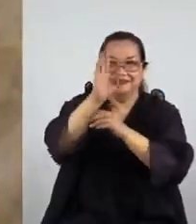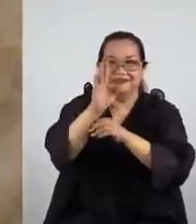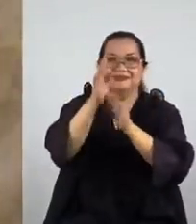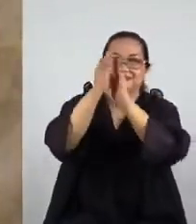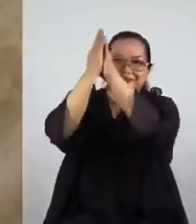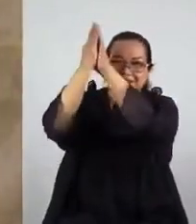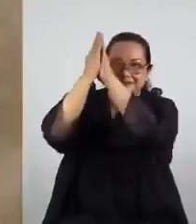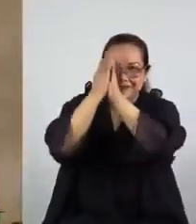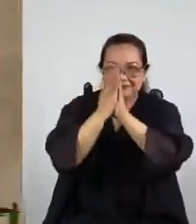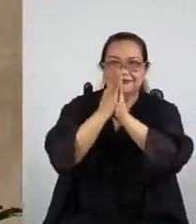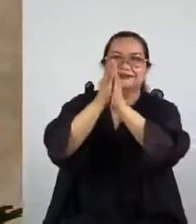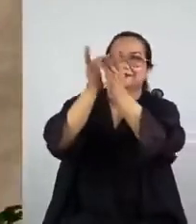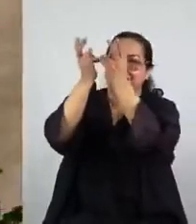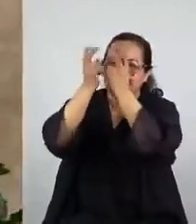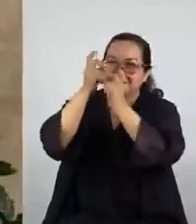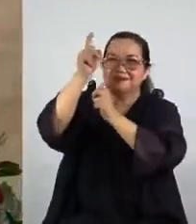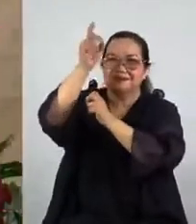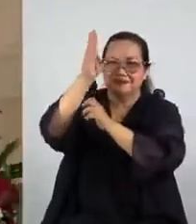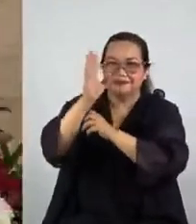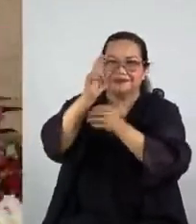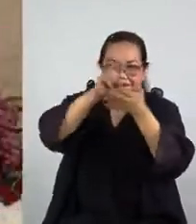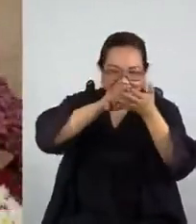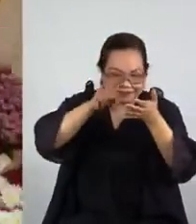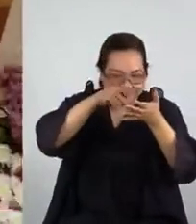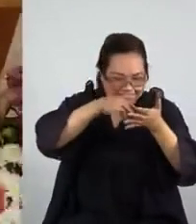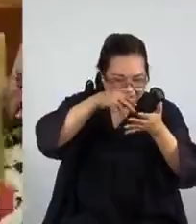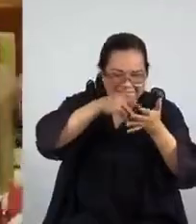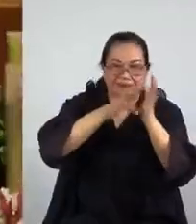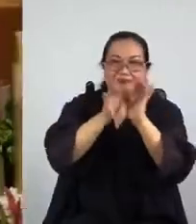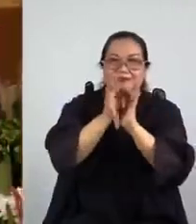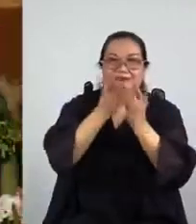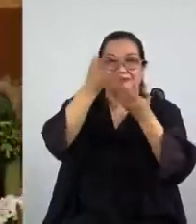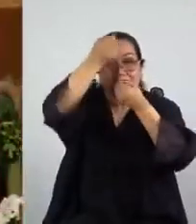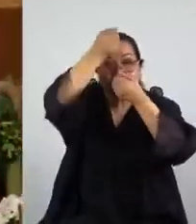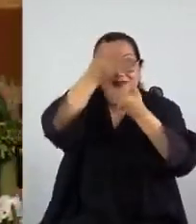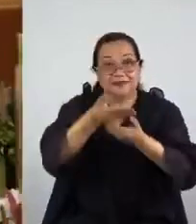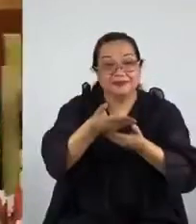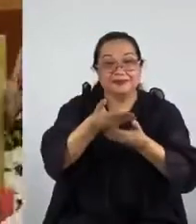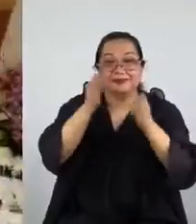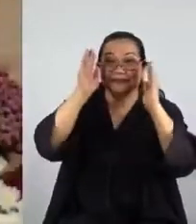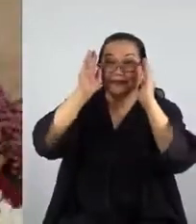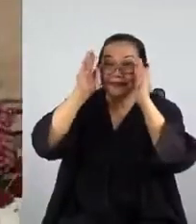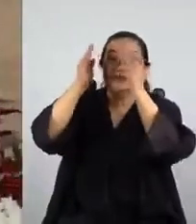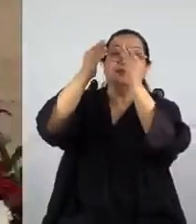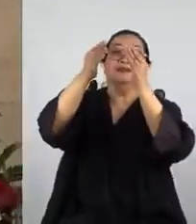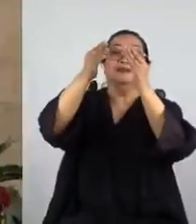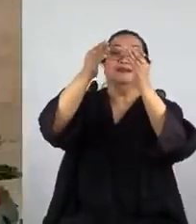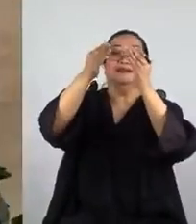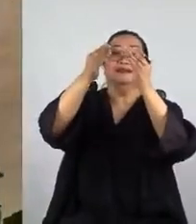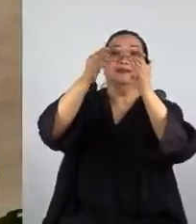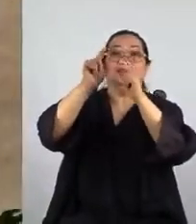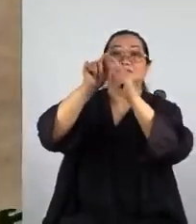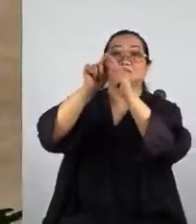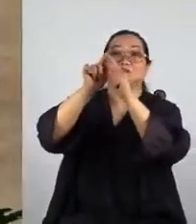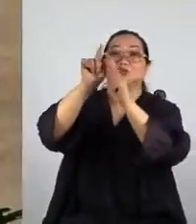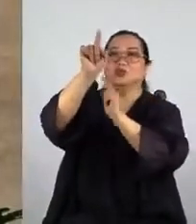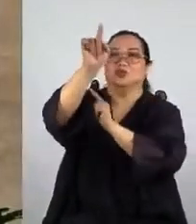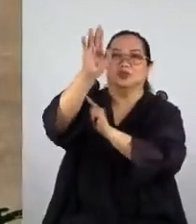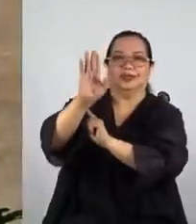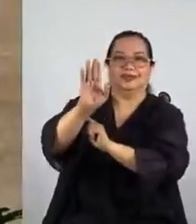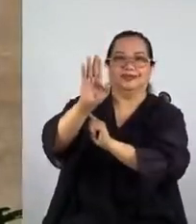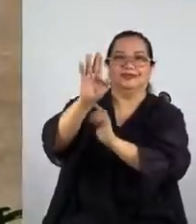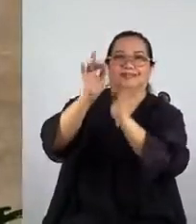him. Listen to his word. Read his word. Study his word. Obey it. Focus on